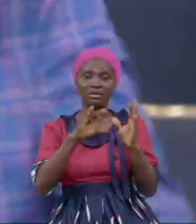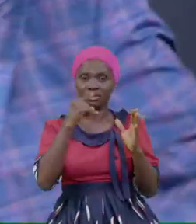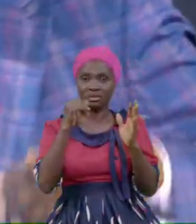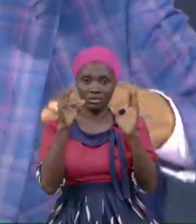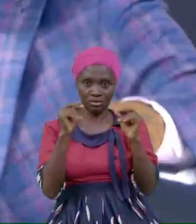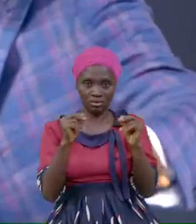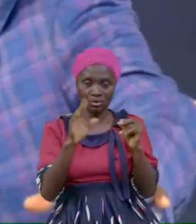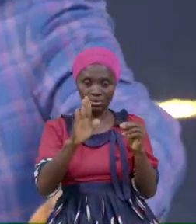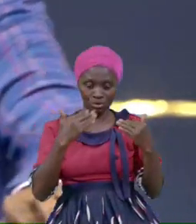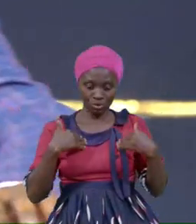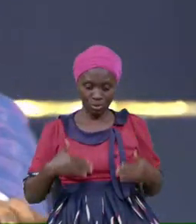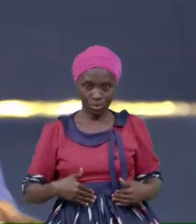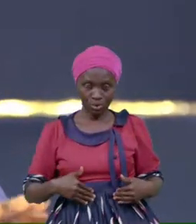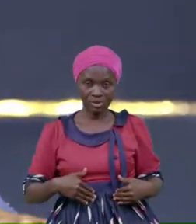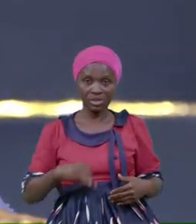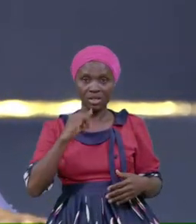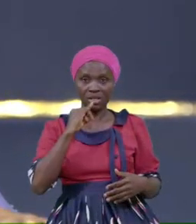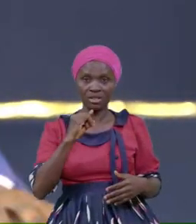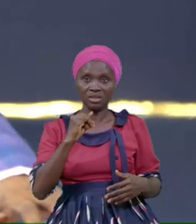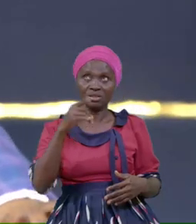his temple.